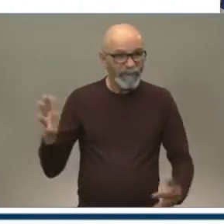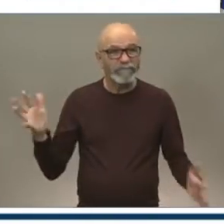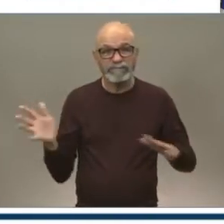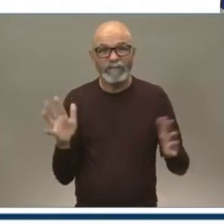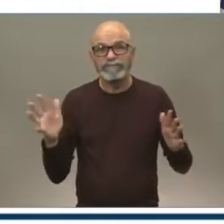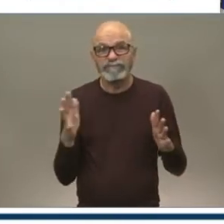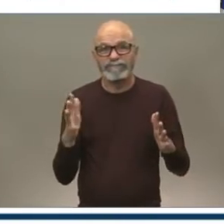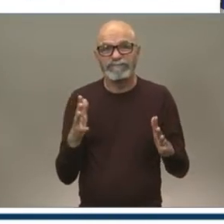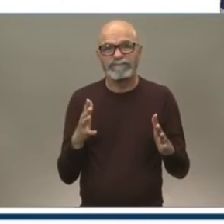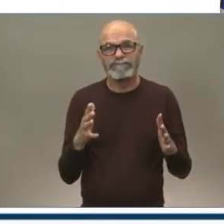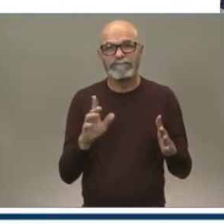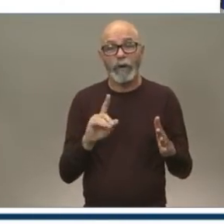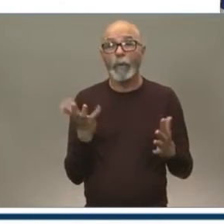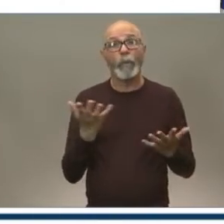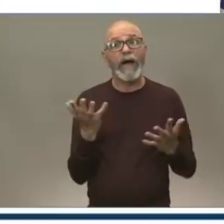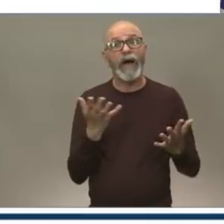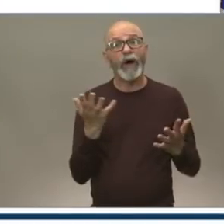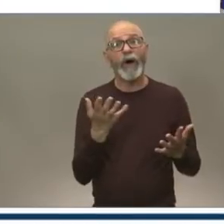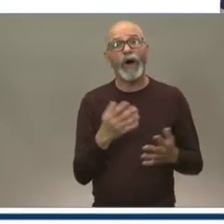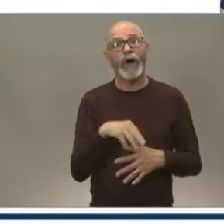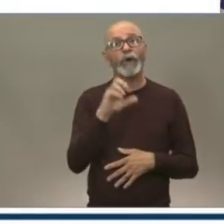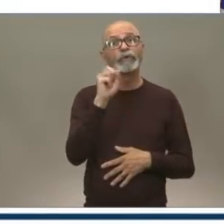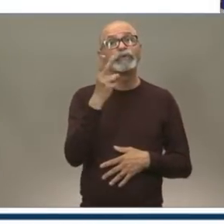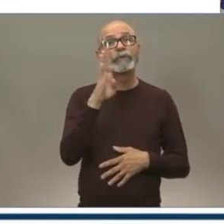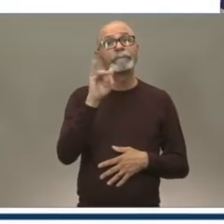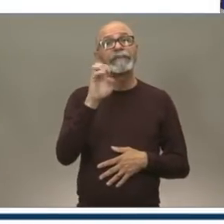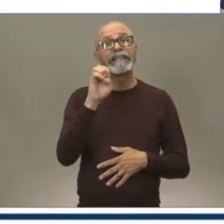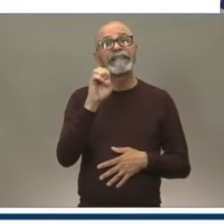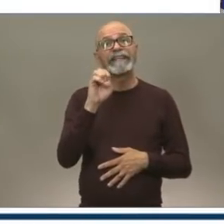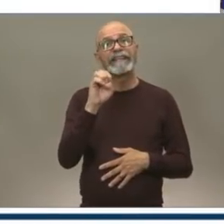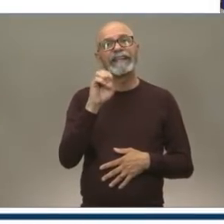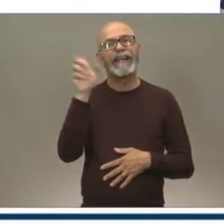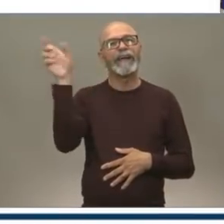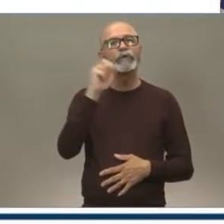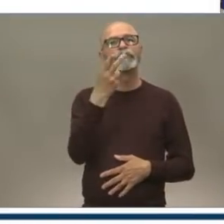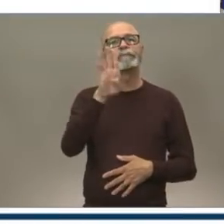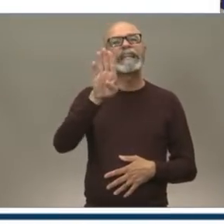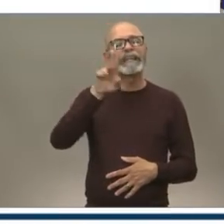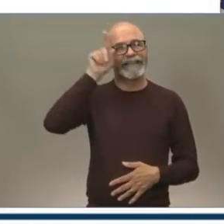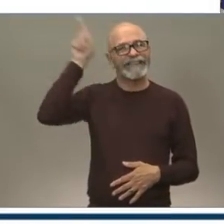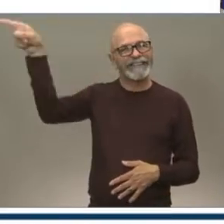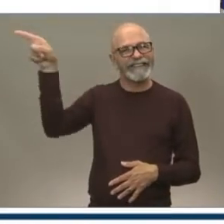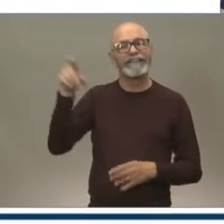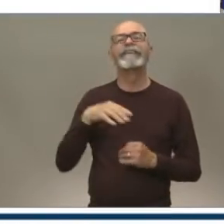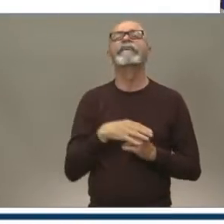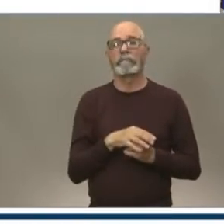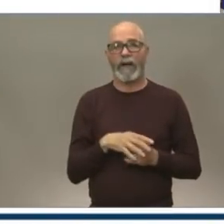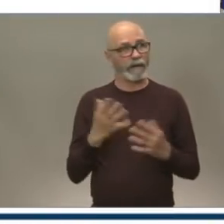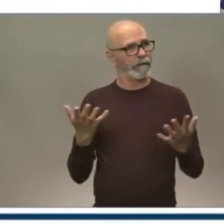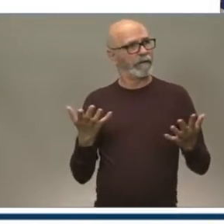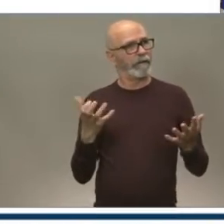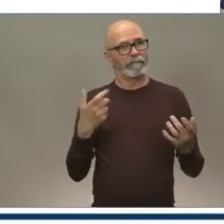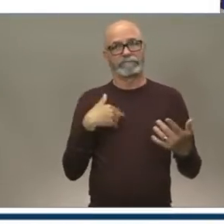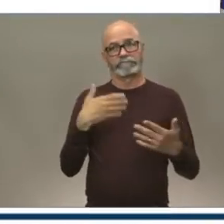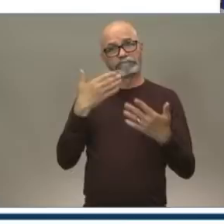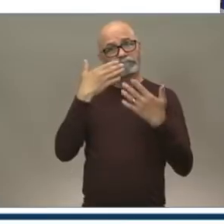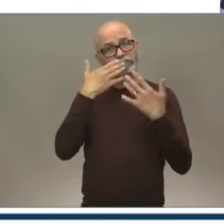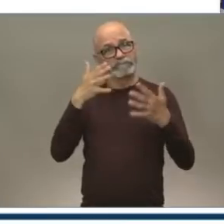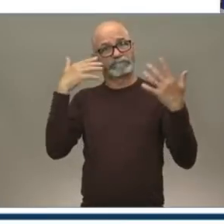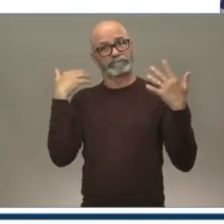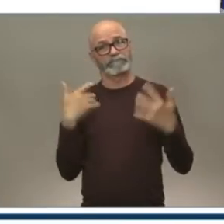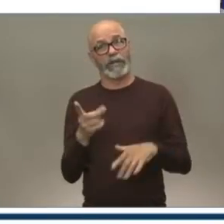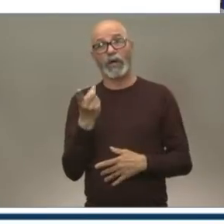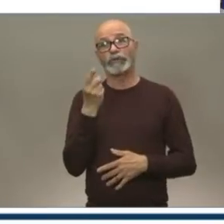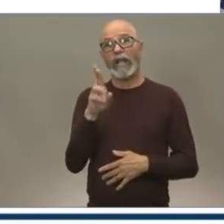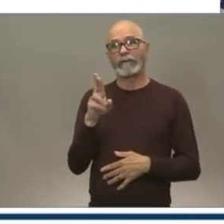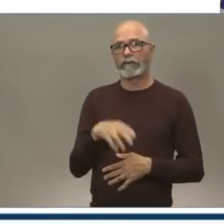the service in the rural areas. Well, I'm glad to hear that, and thank you for being one of the many Nova Scotians to come out and get